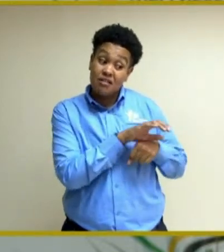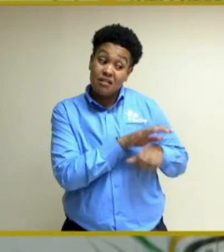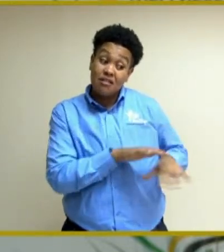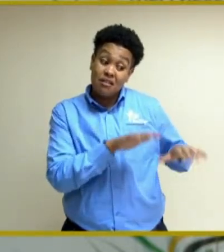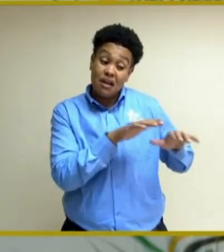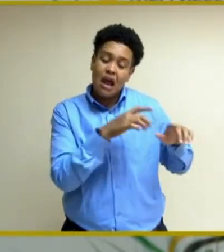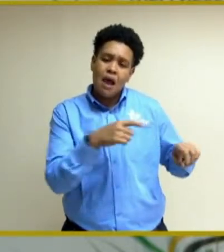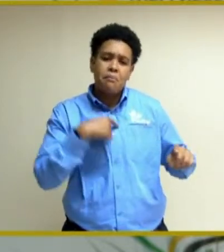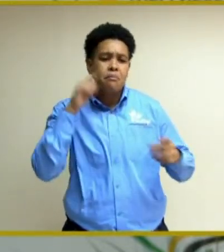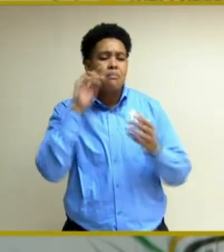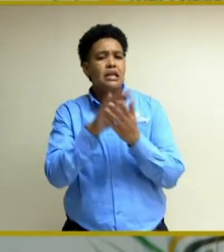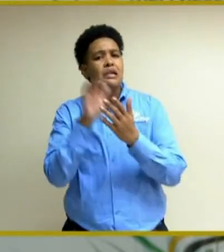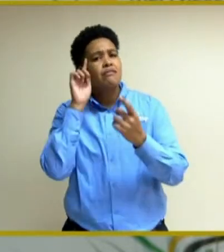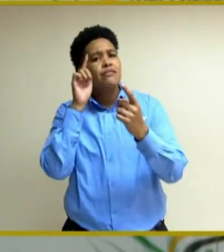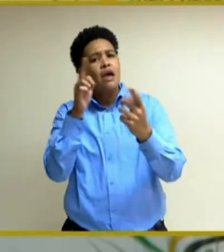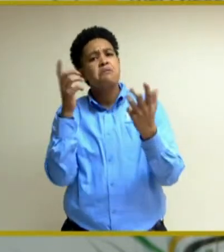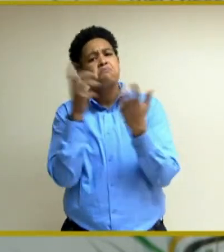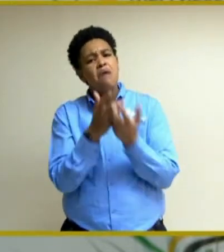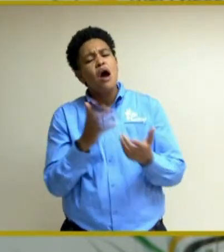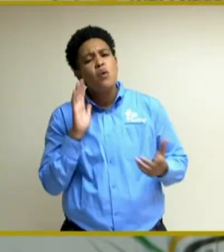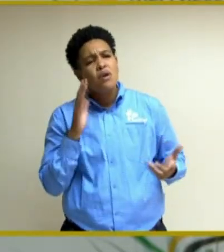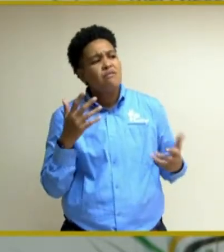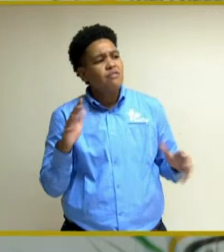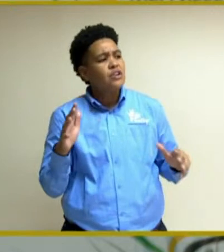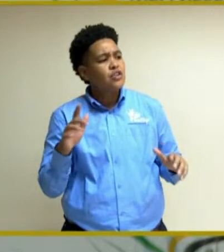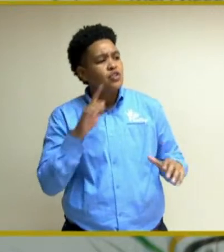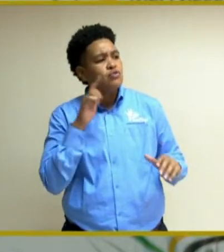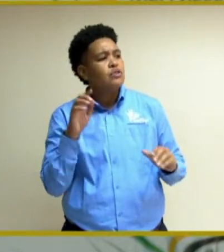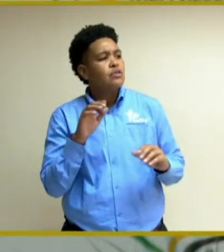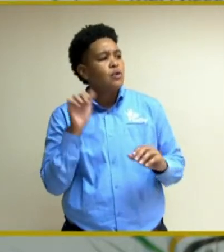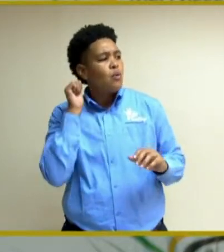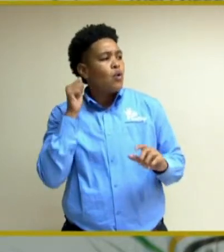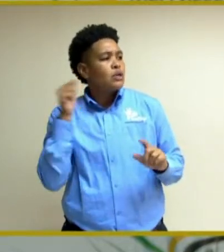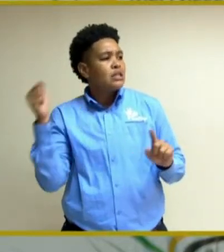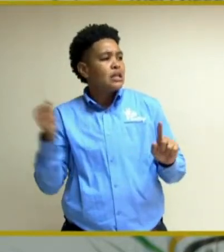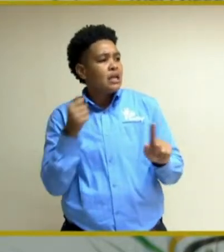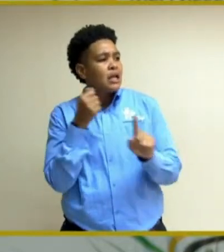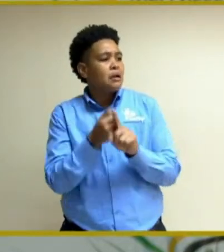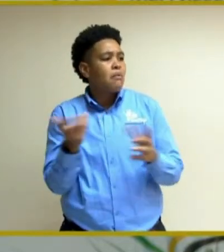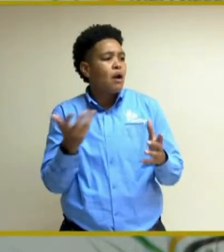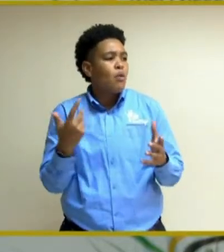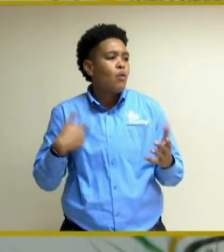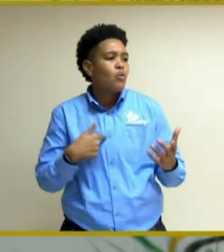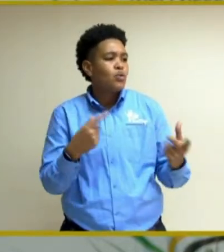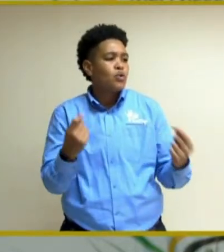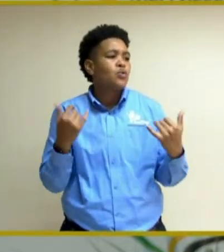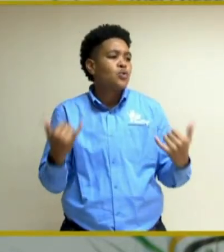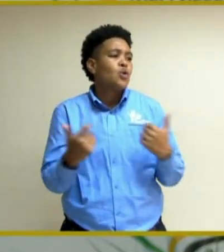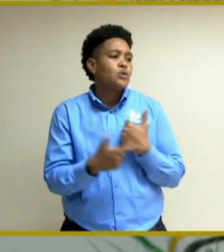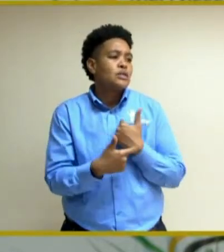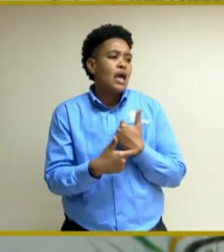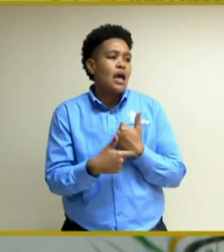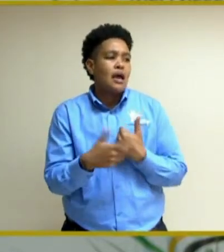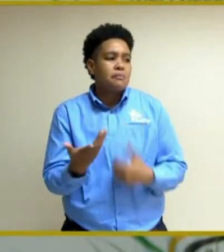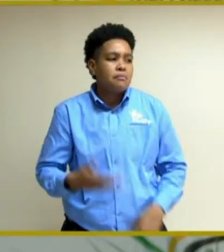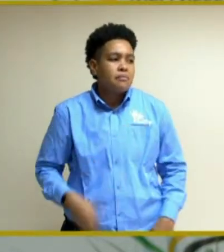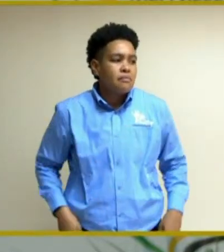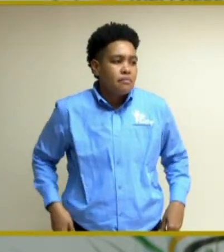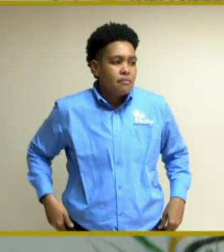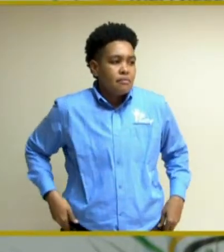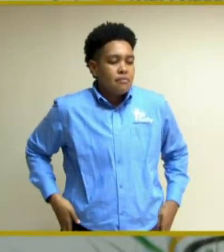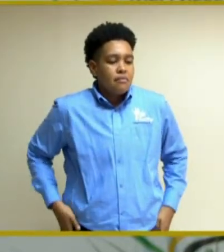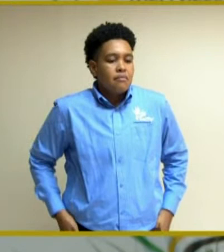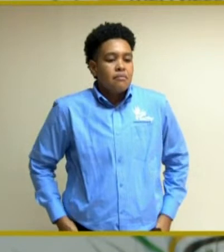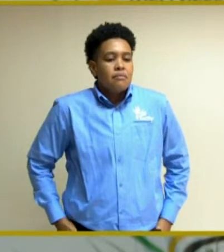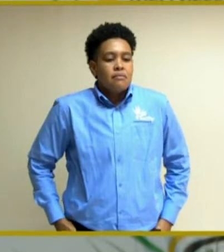believe we can meet the targets that we have set. So it is in no way going to affect what we're doing at this point in time. As